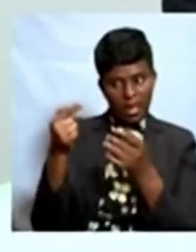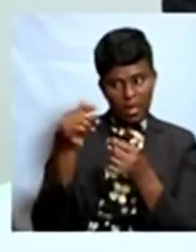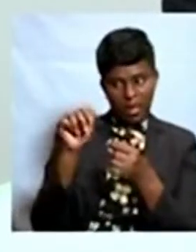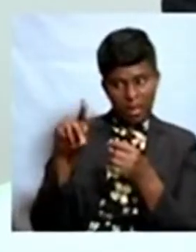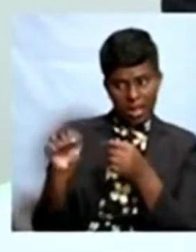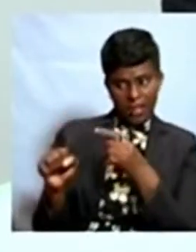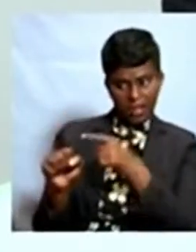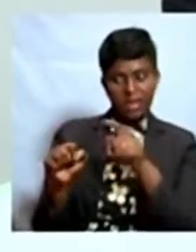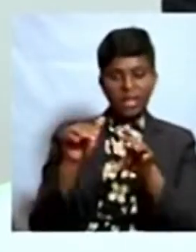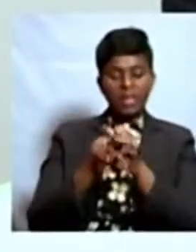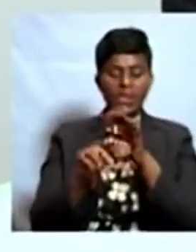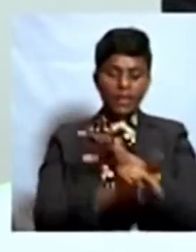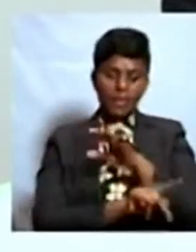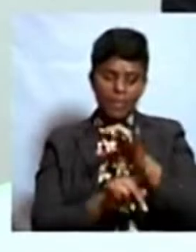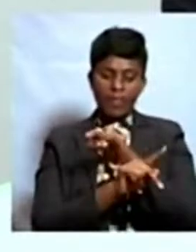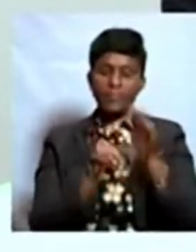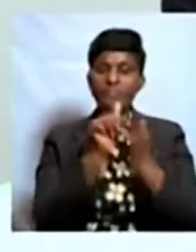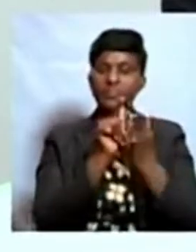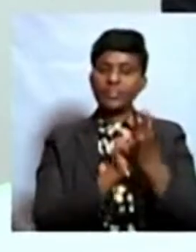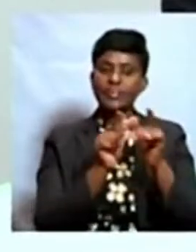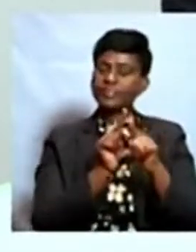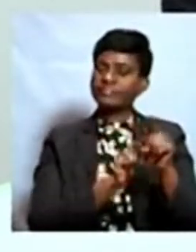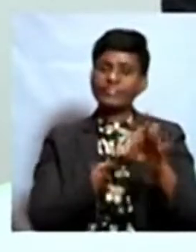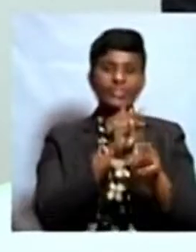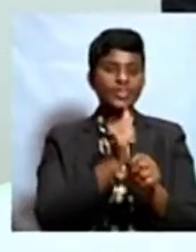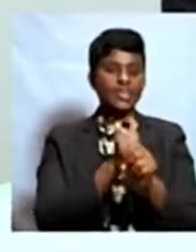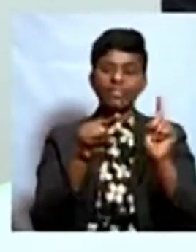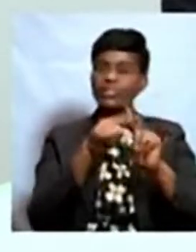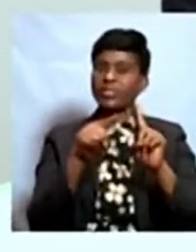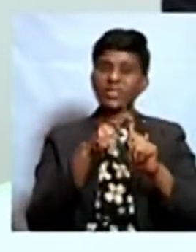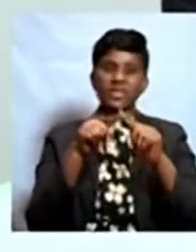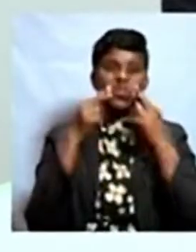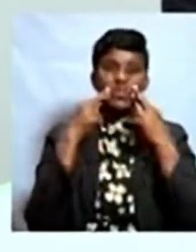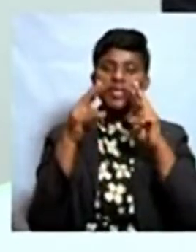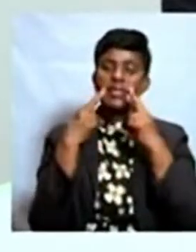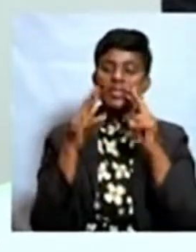primary legislation to get positive results.